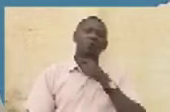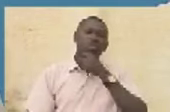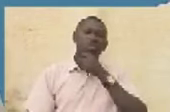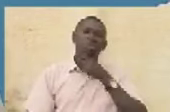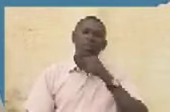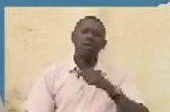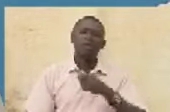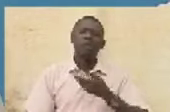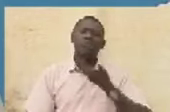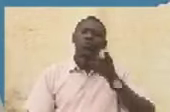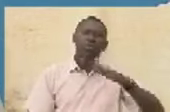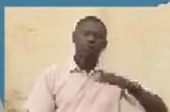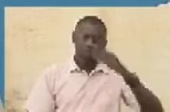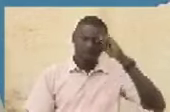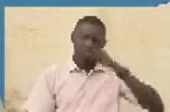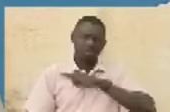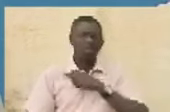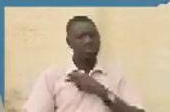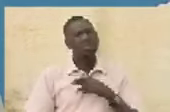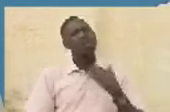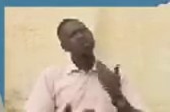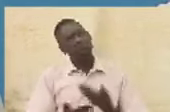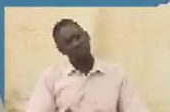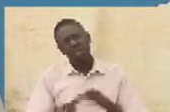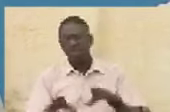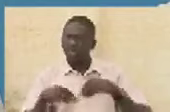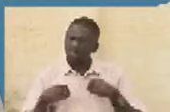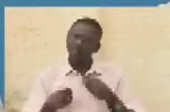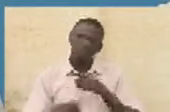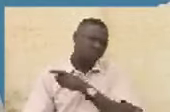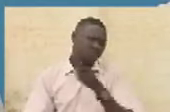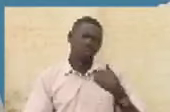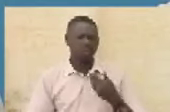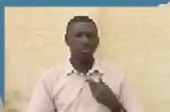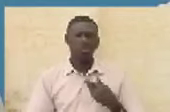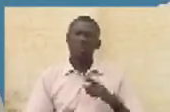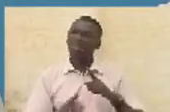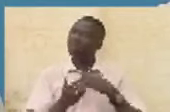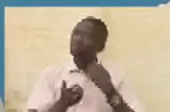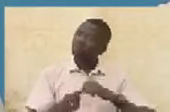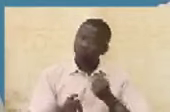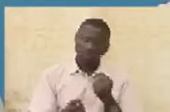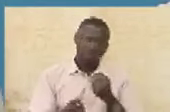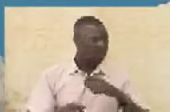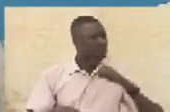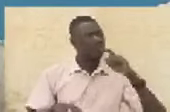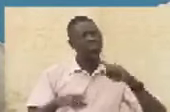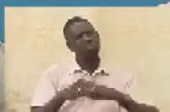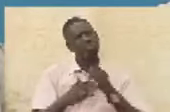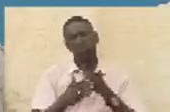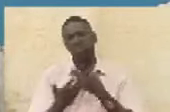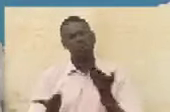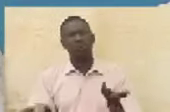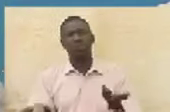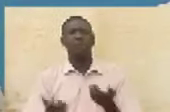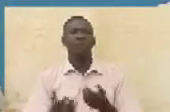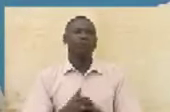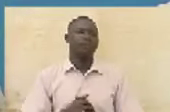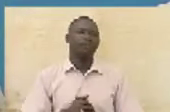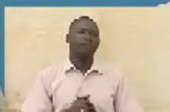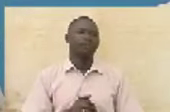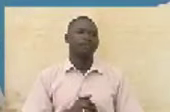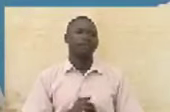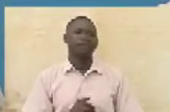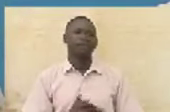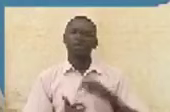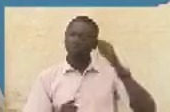people, if not they will wound you or do something else to you. Can you recall identifying